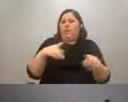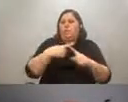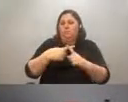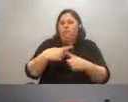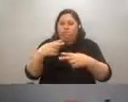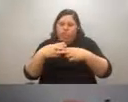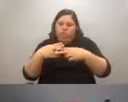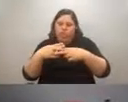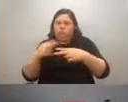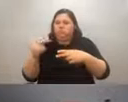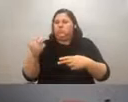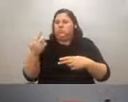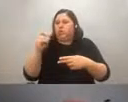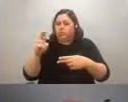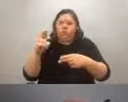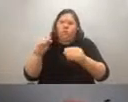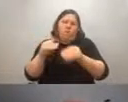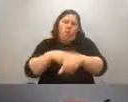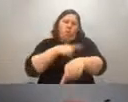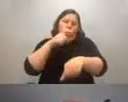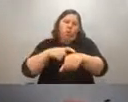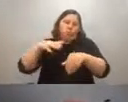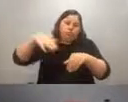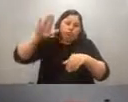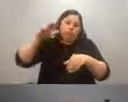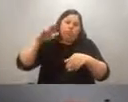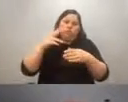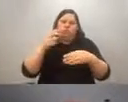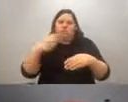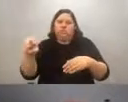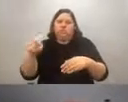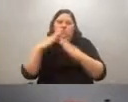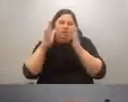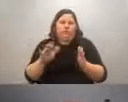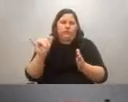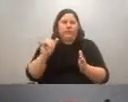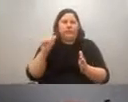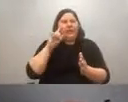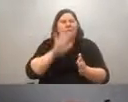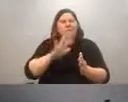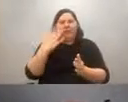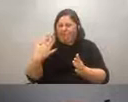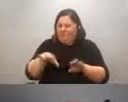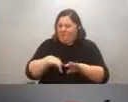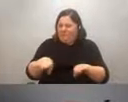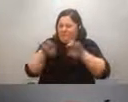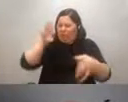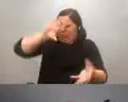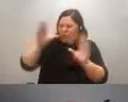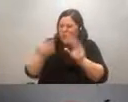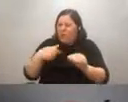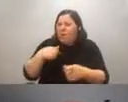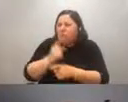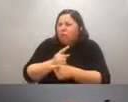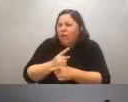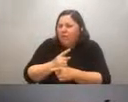shelter and longer term transitional housing on the upper floors um and i believe it's about five floors in total is that right